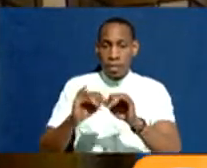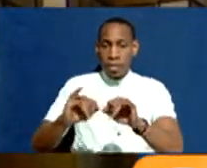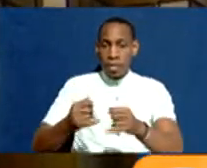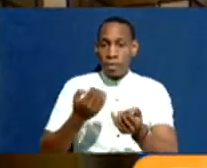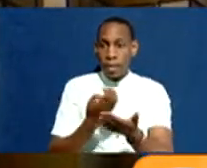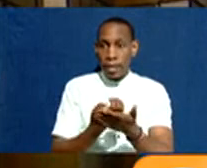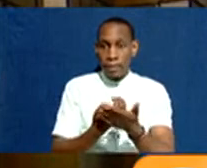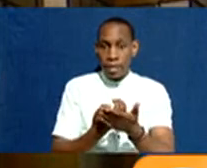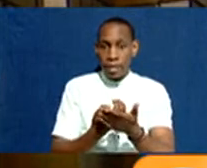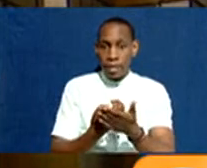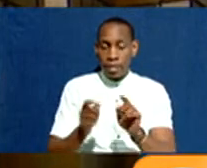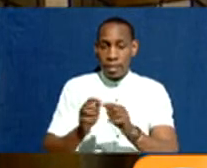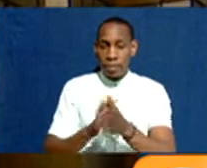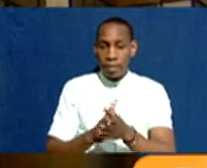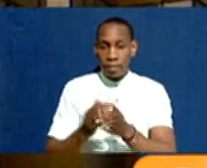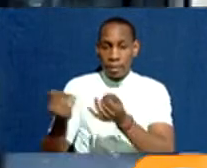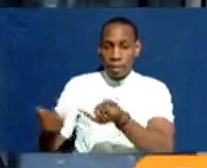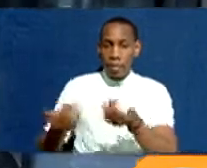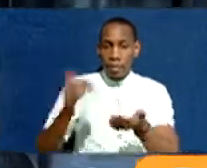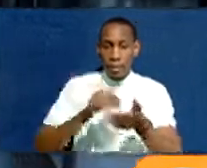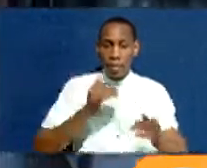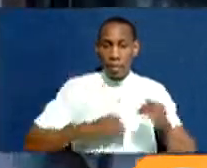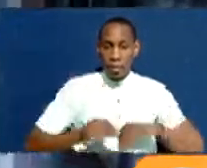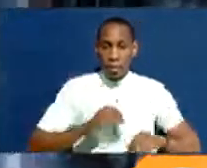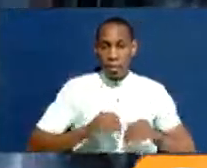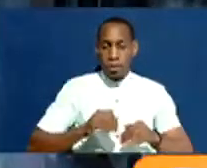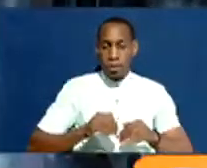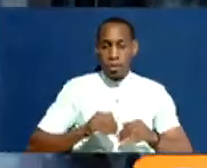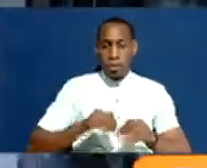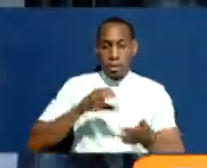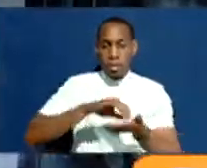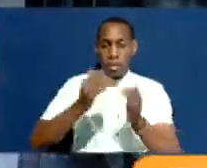evidence and reintroducing the graft cases in court